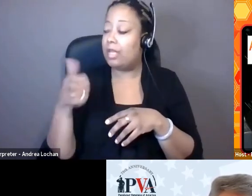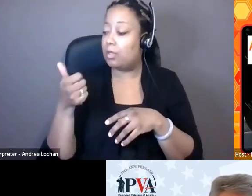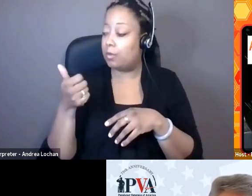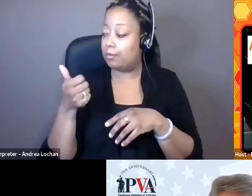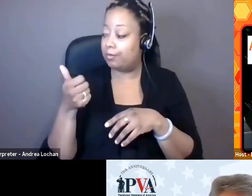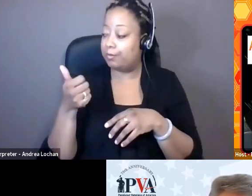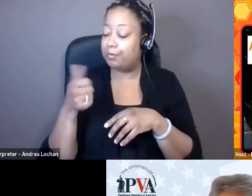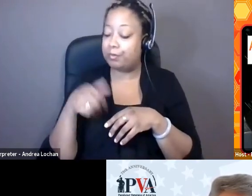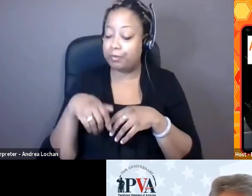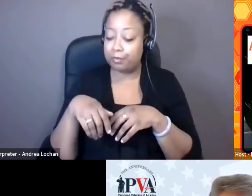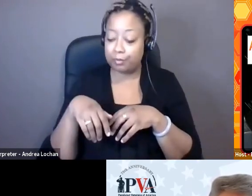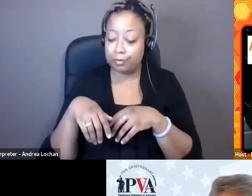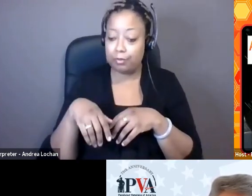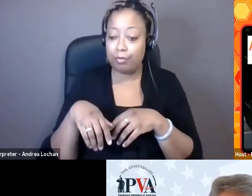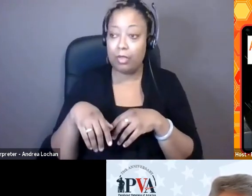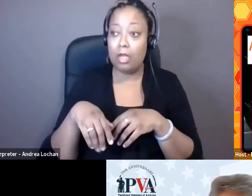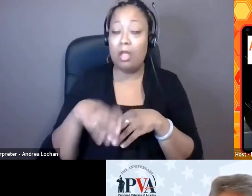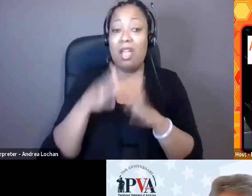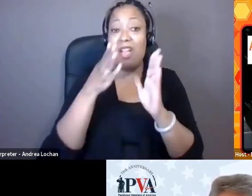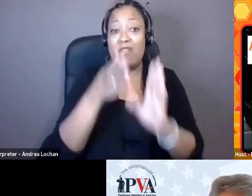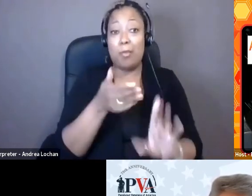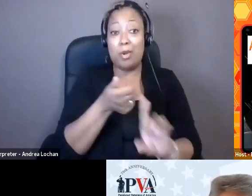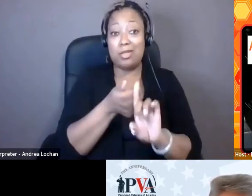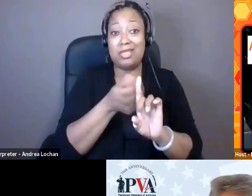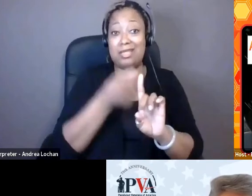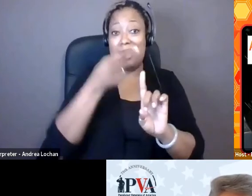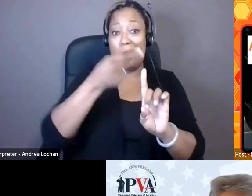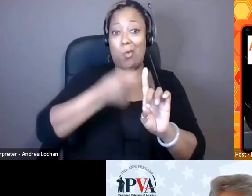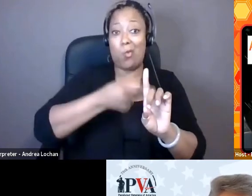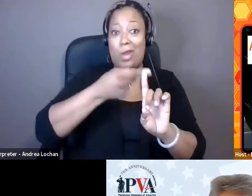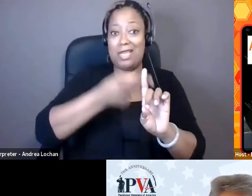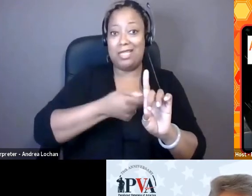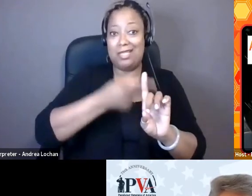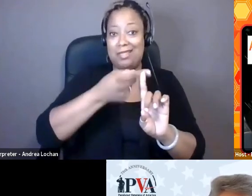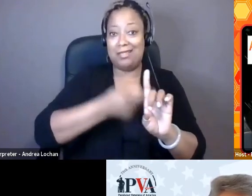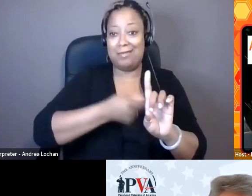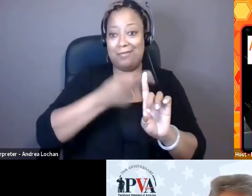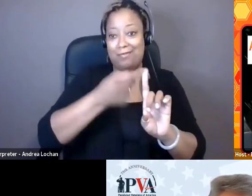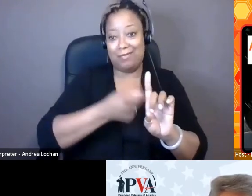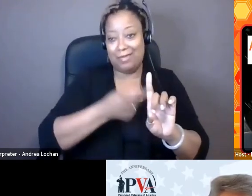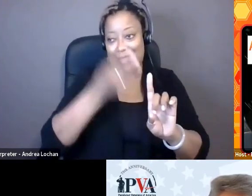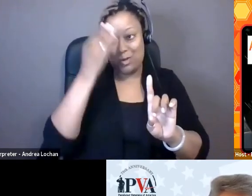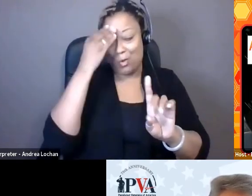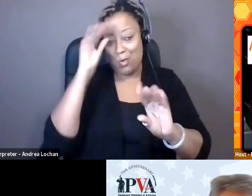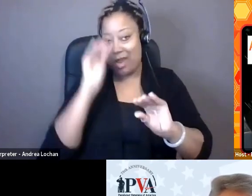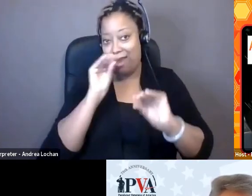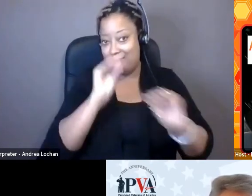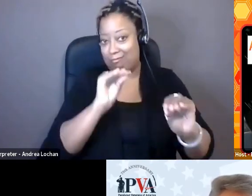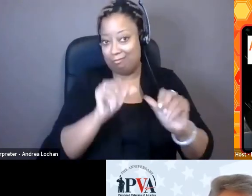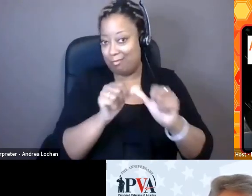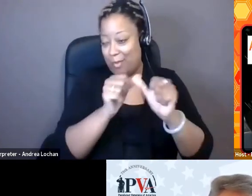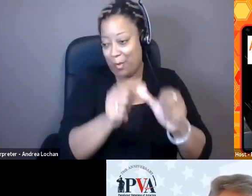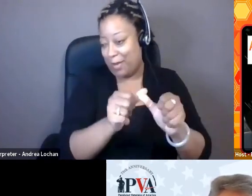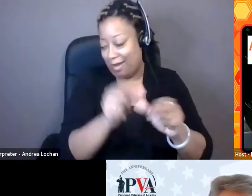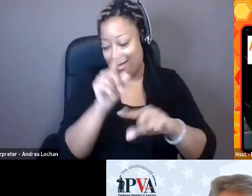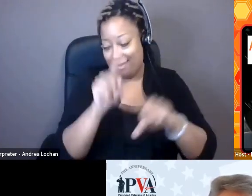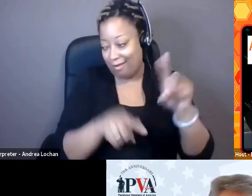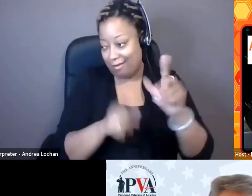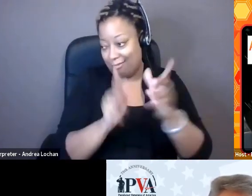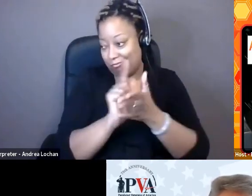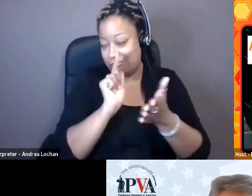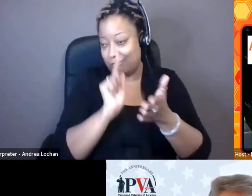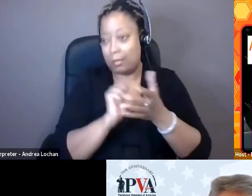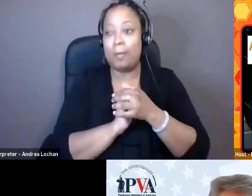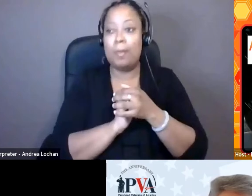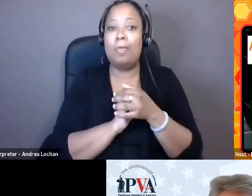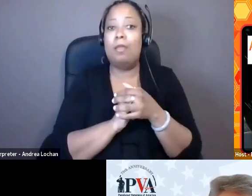if a person is a renter or not. They were saying if you're renting, you can't put anything permanent um, there,